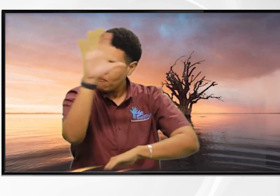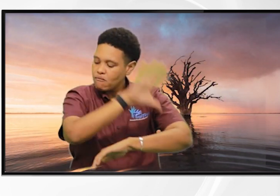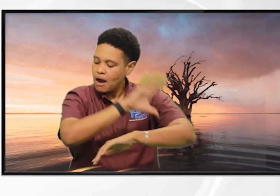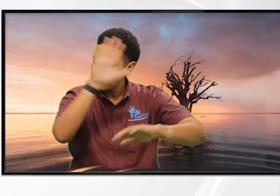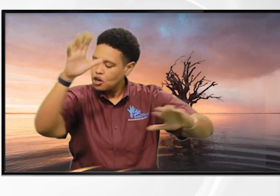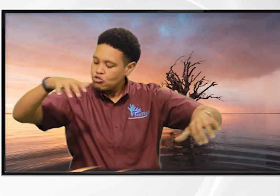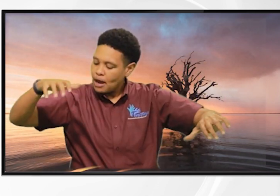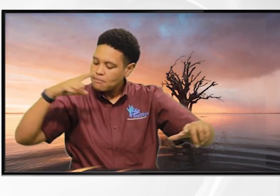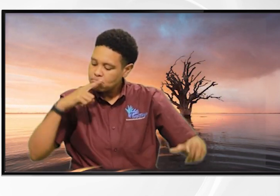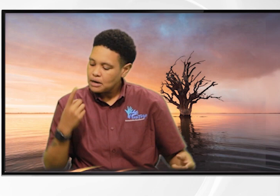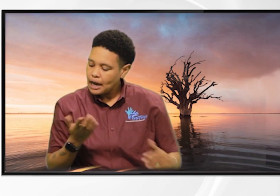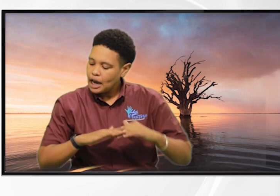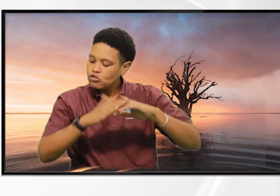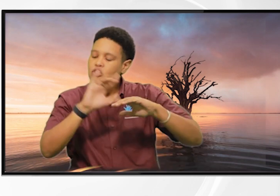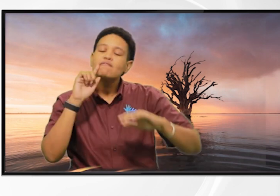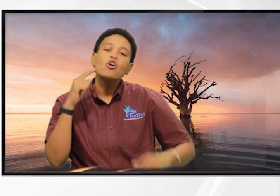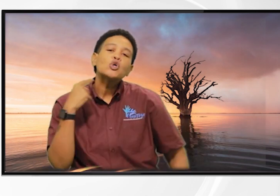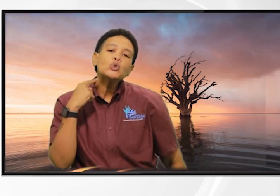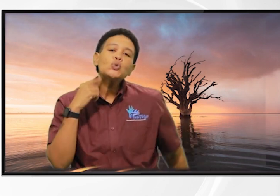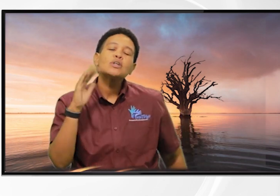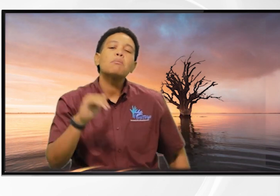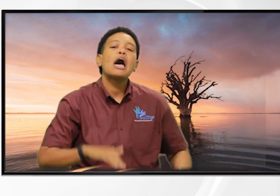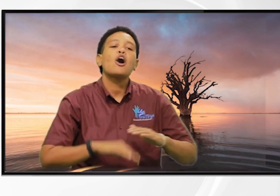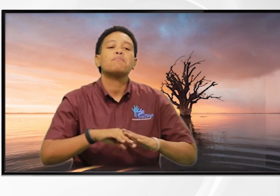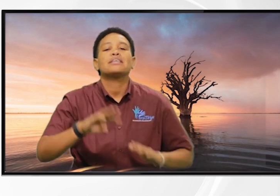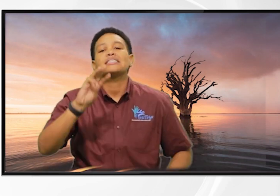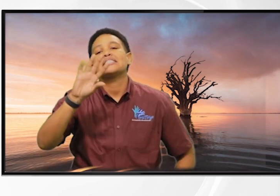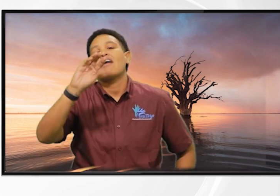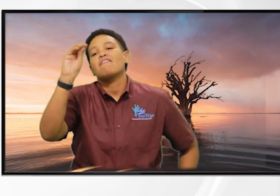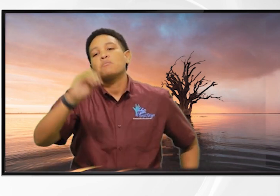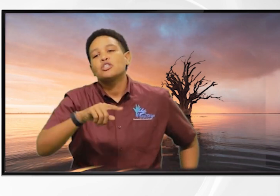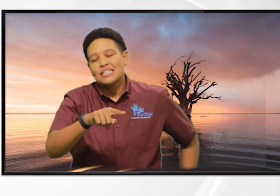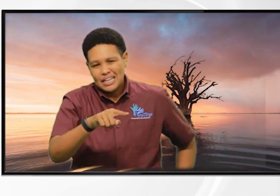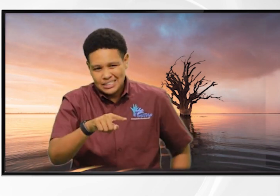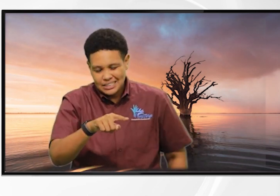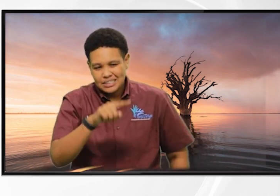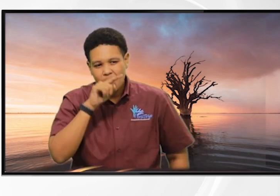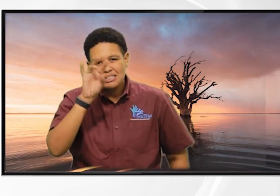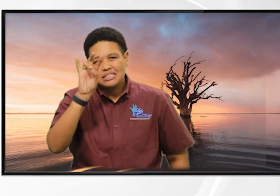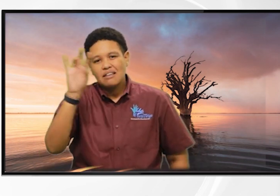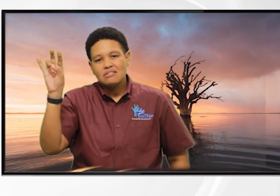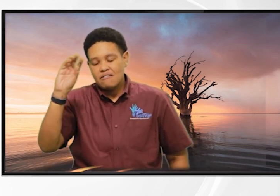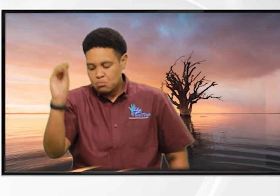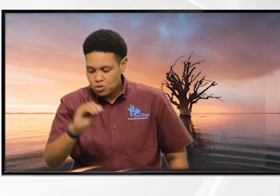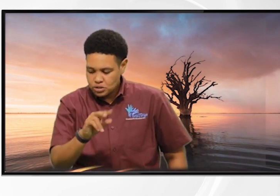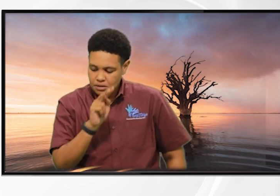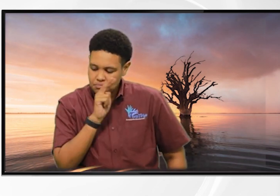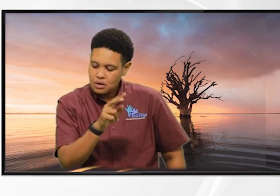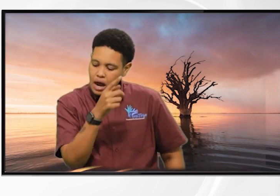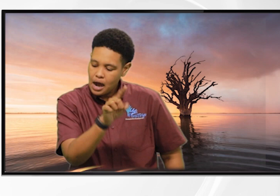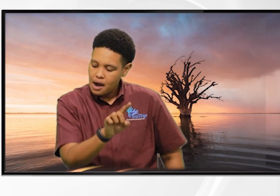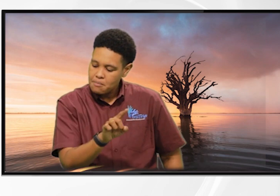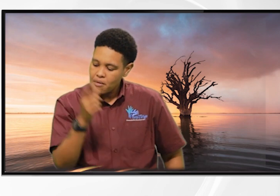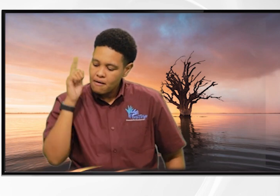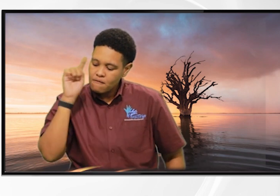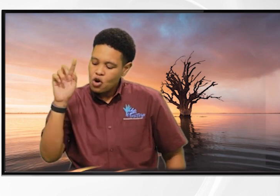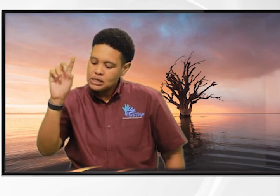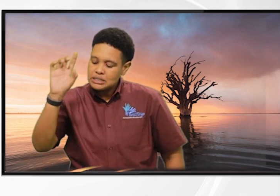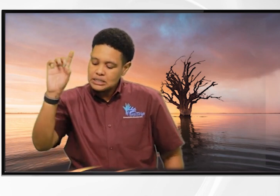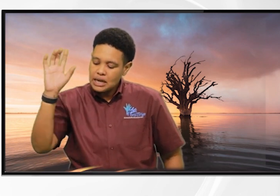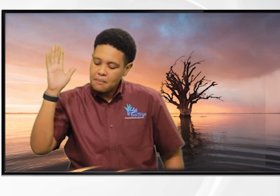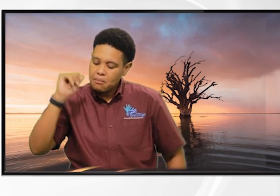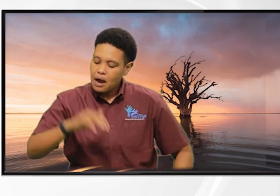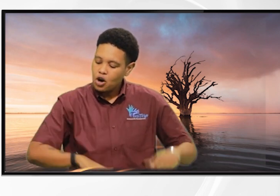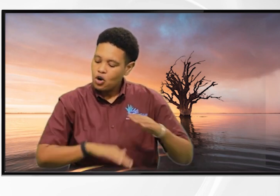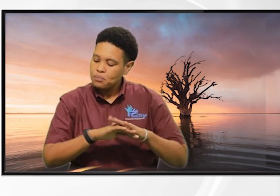rainfall may increase for June by up to 65% and 77%, and for December